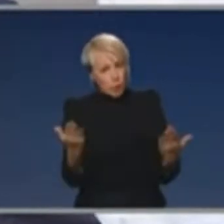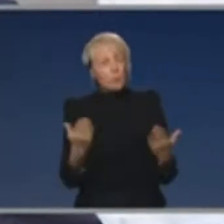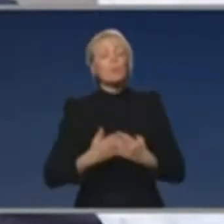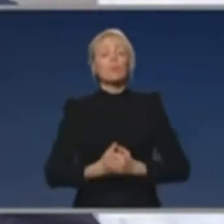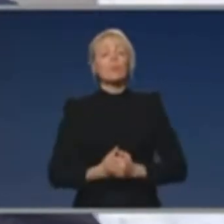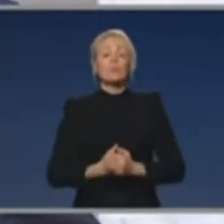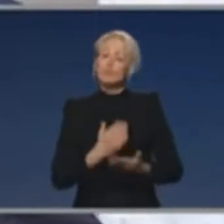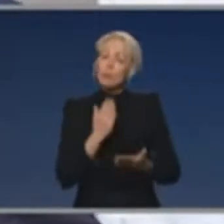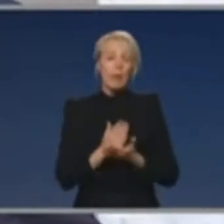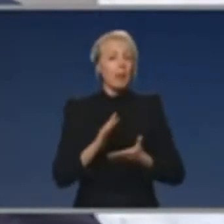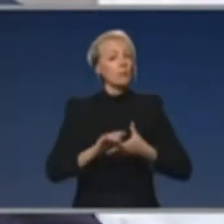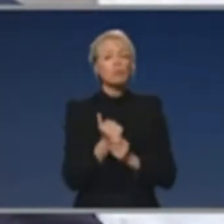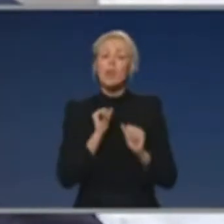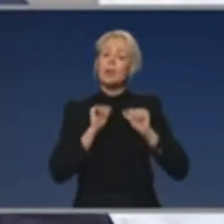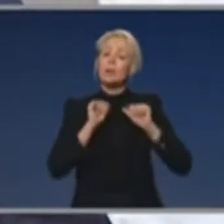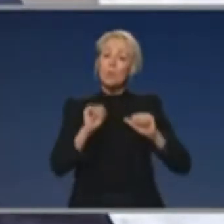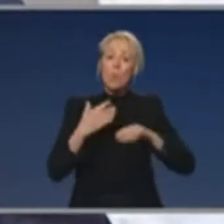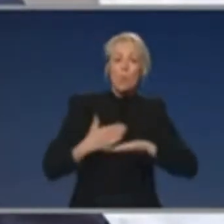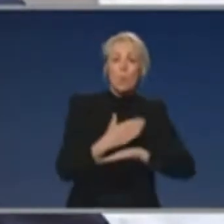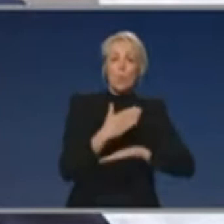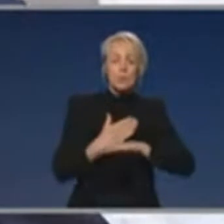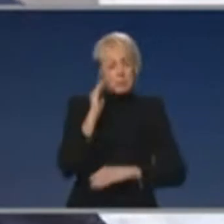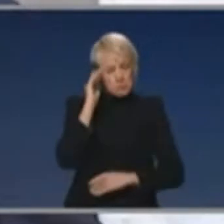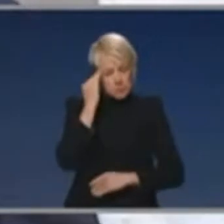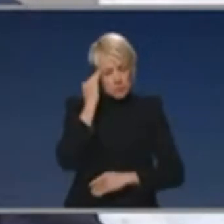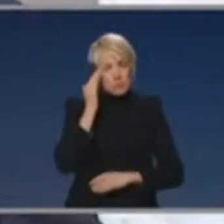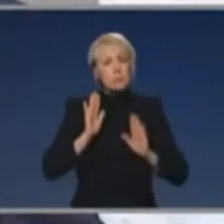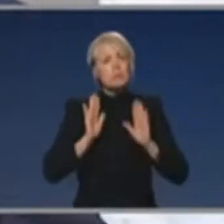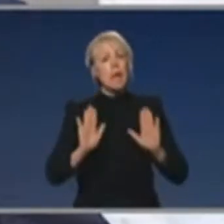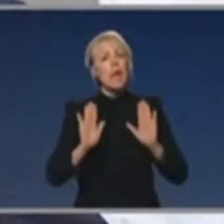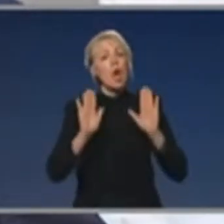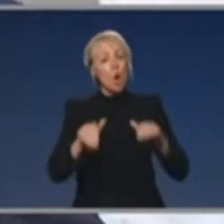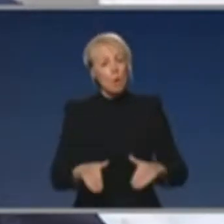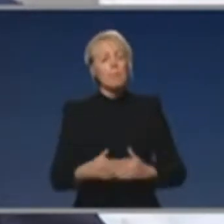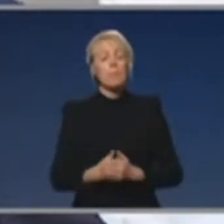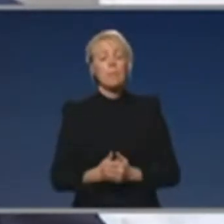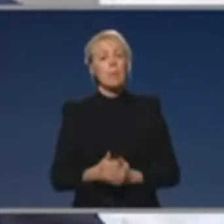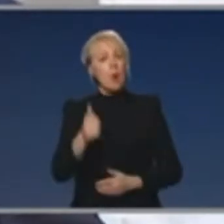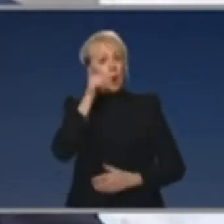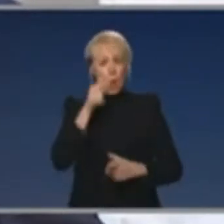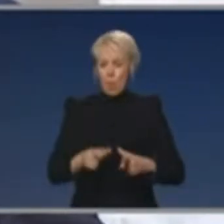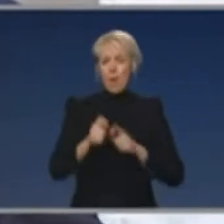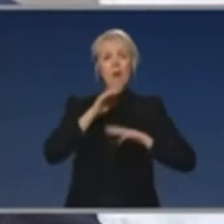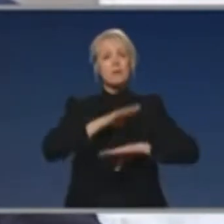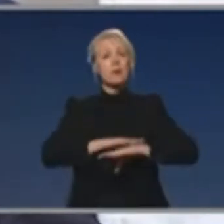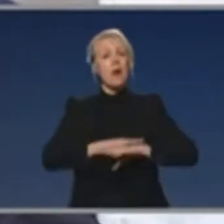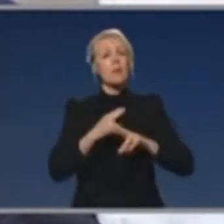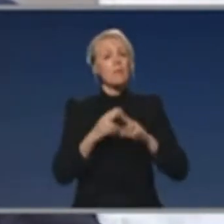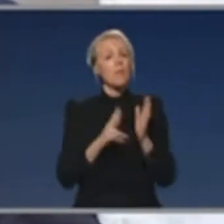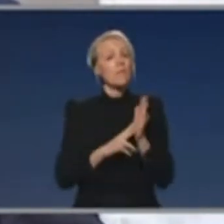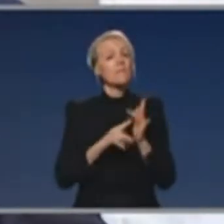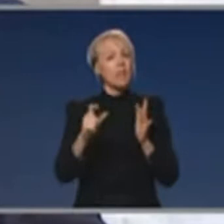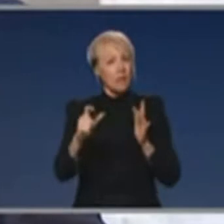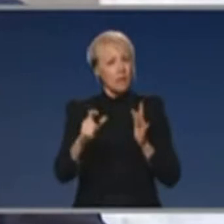appreciation to all of you. What you're going through is tough. We're here to help you push through this in every single way that we possibly